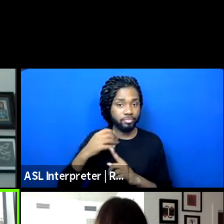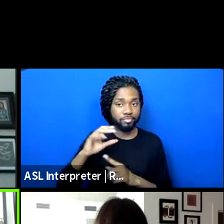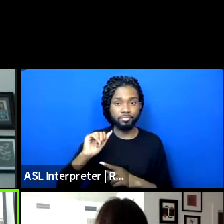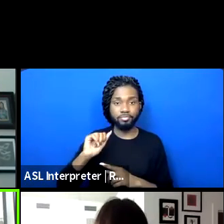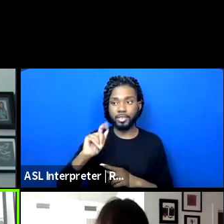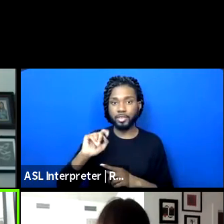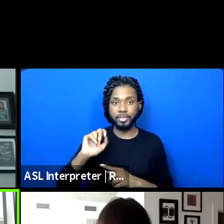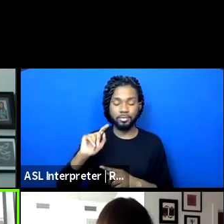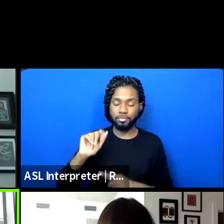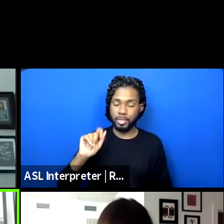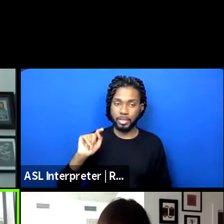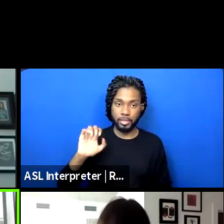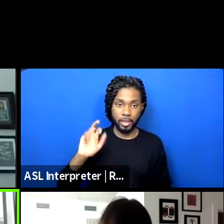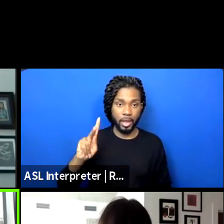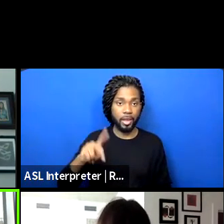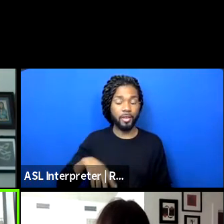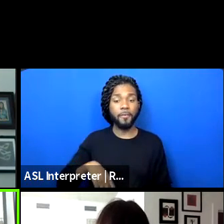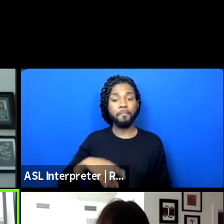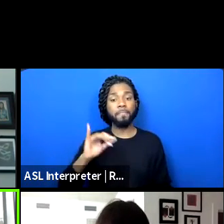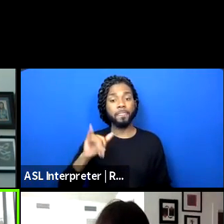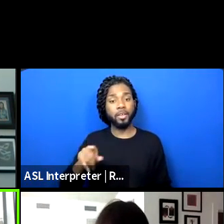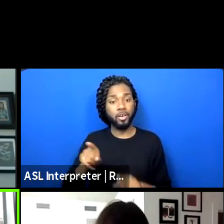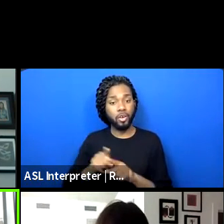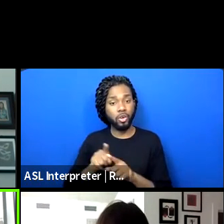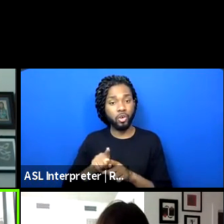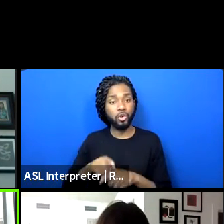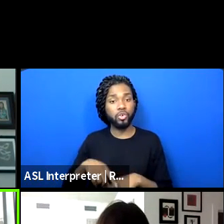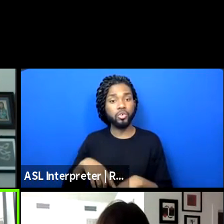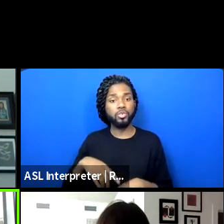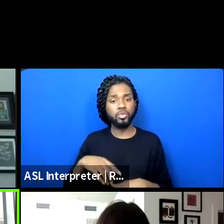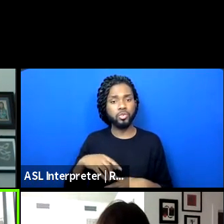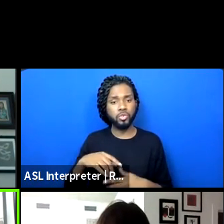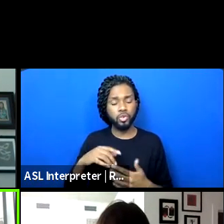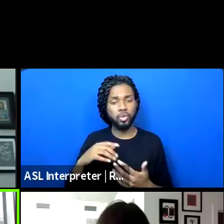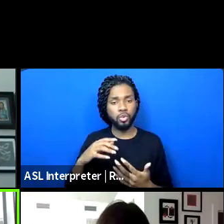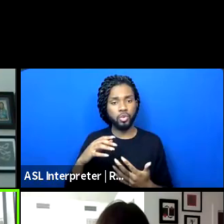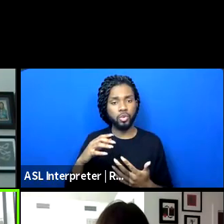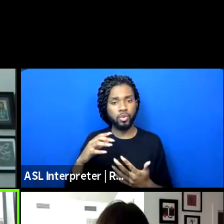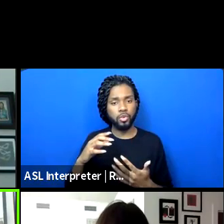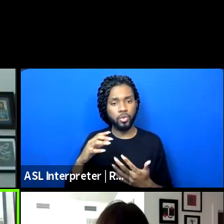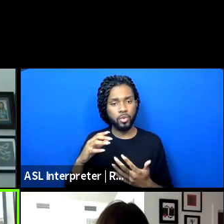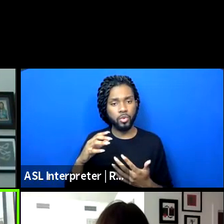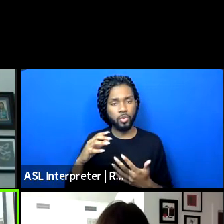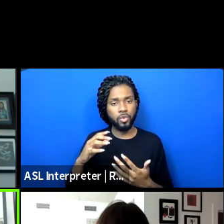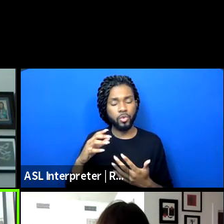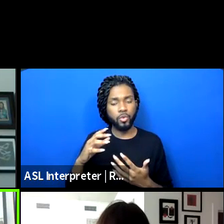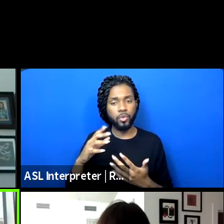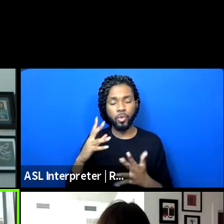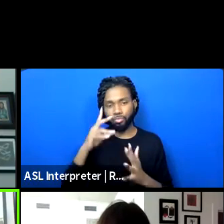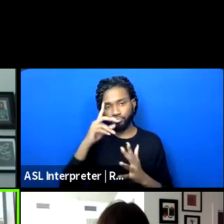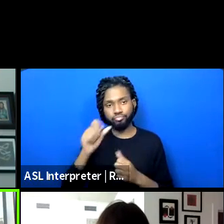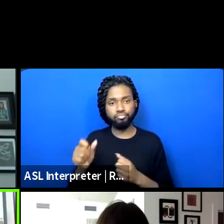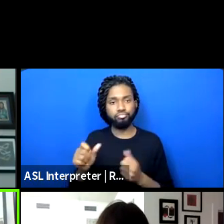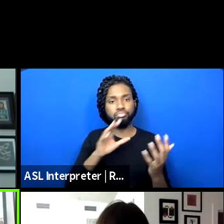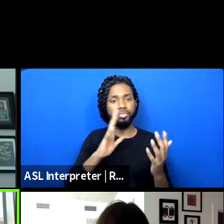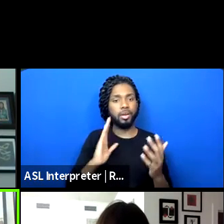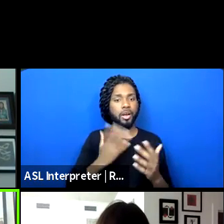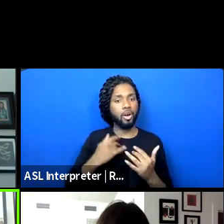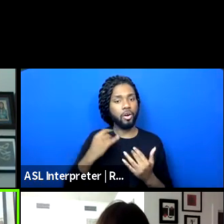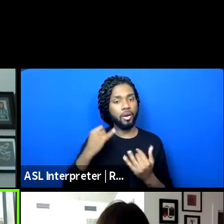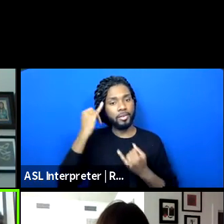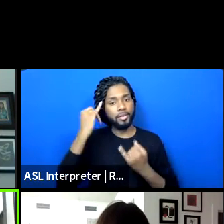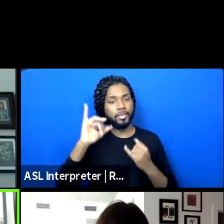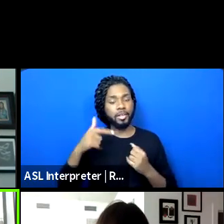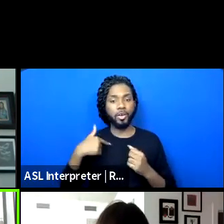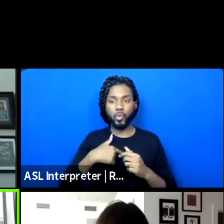It actually erased our arrogant assumption that we were able to have a fortress against the challenges